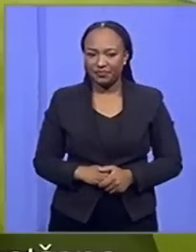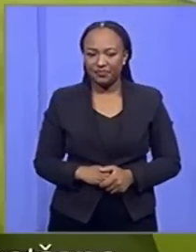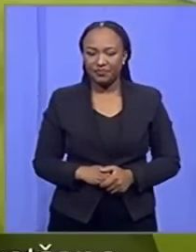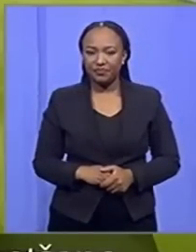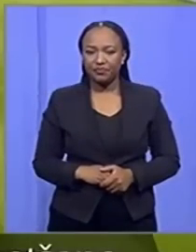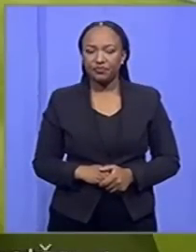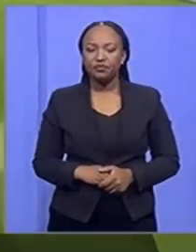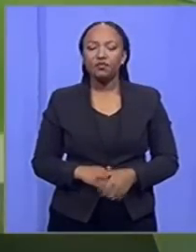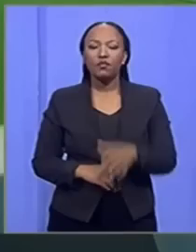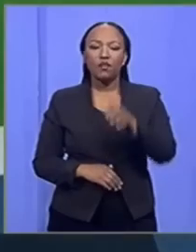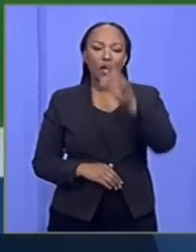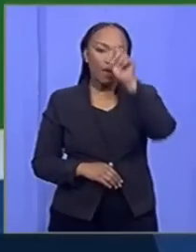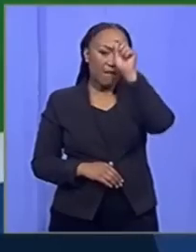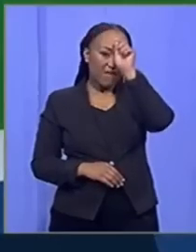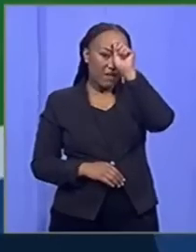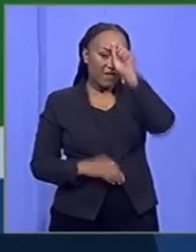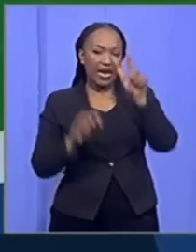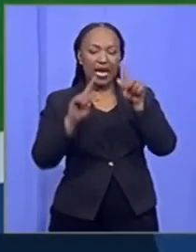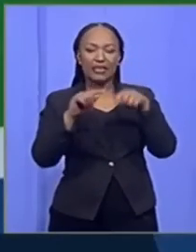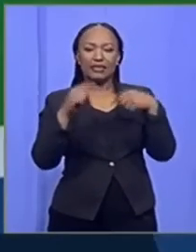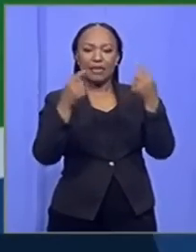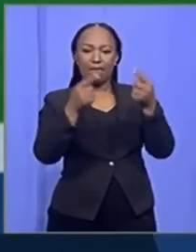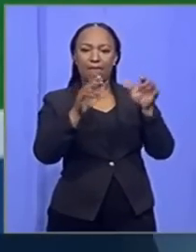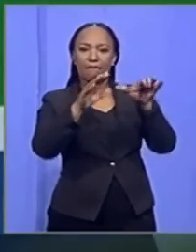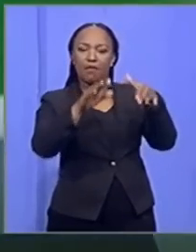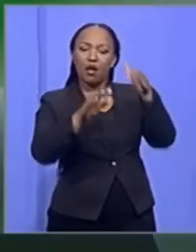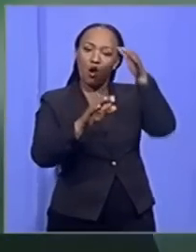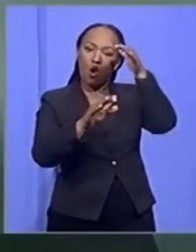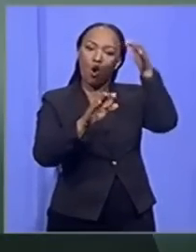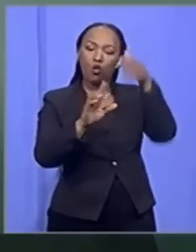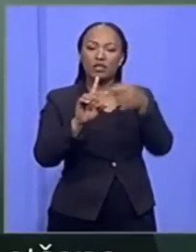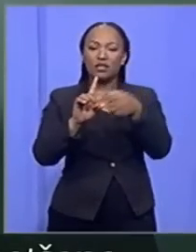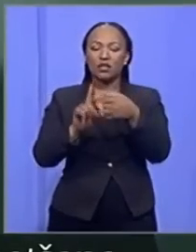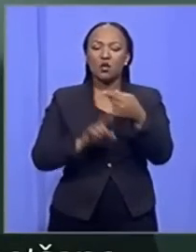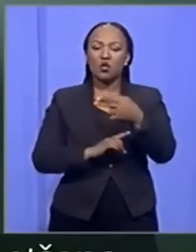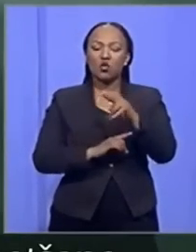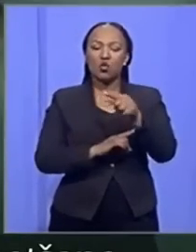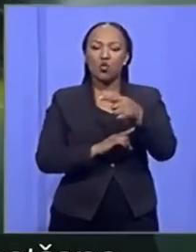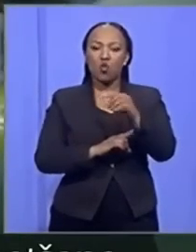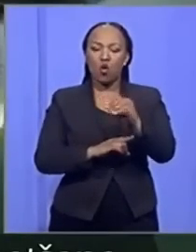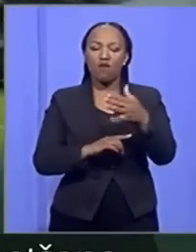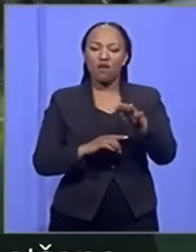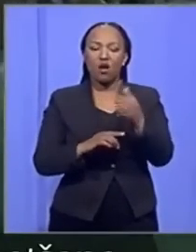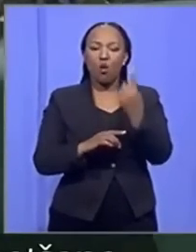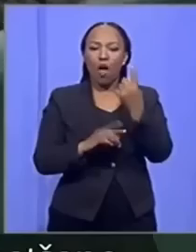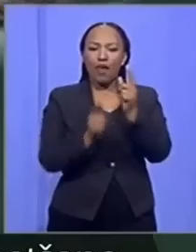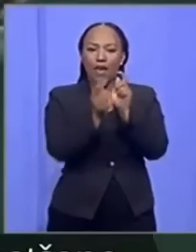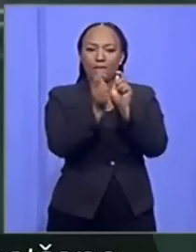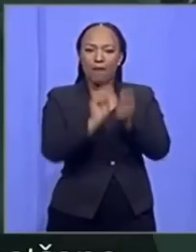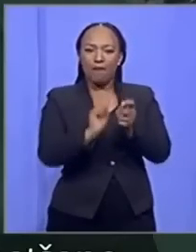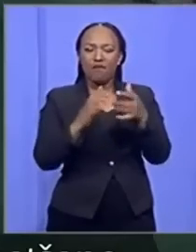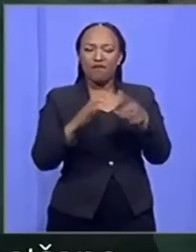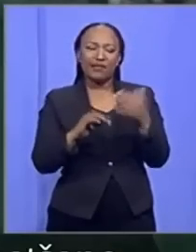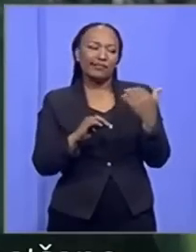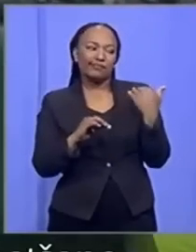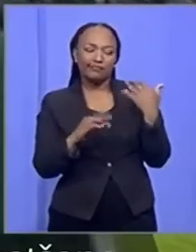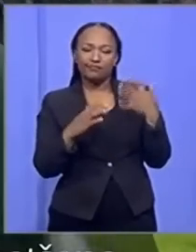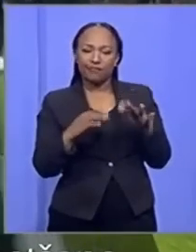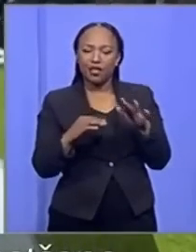Mohlahli wa Bafana Hugo Bruce o dirile phetogo e tee mo sehlopeng seo se ralokile go Maleka kgatlhanong